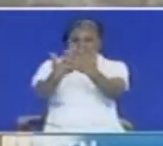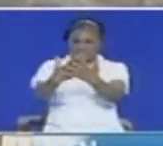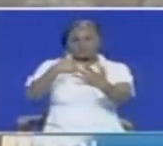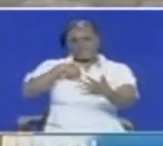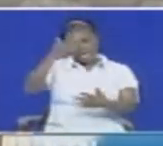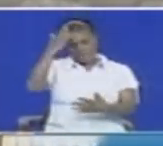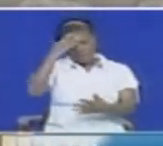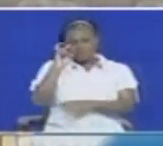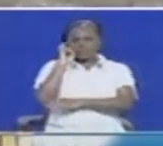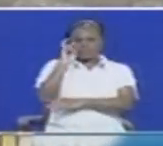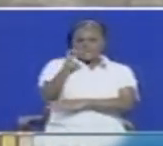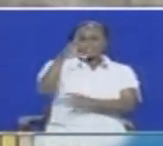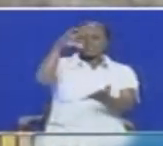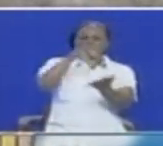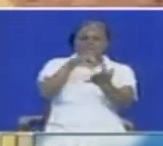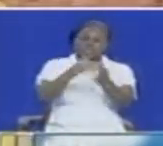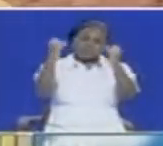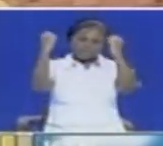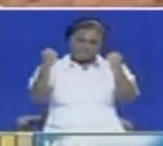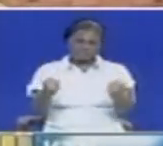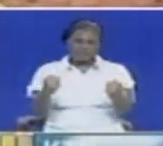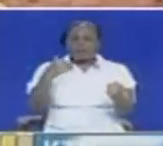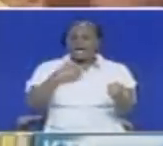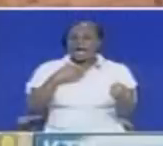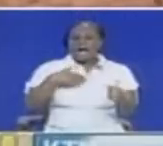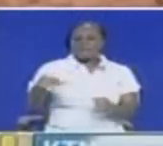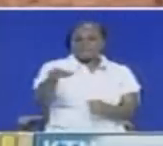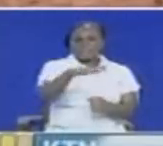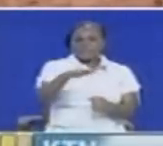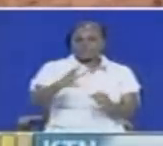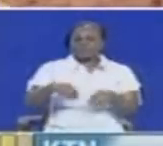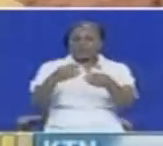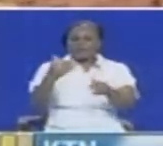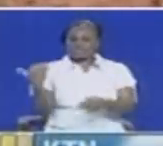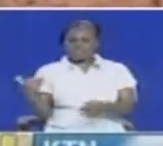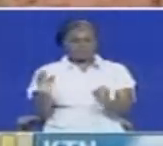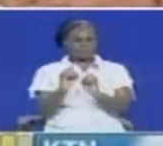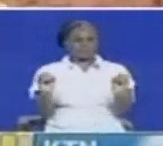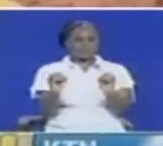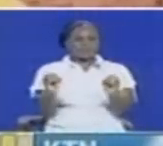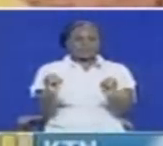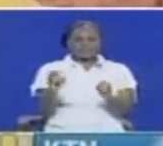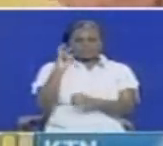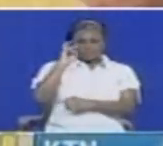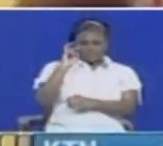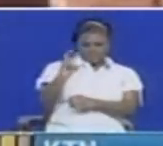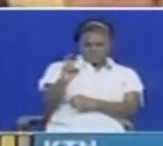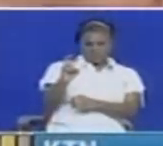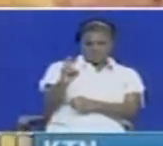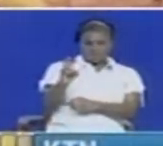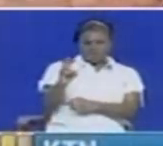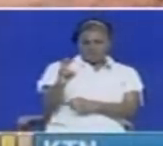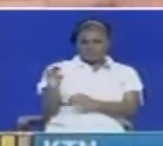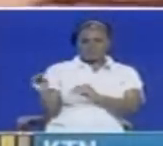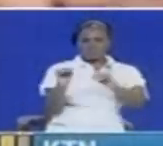sisi tukaona hali imekuwa ngumu, hatuna mahali pa kuweka watoto wetu. Ndio tukatoka kule, tukashuka